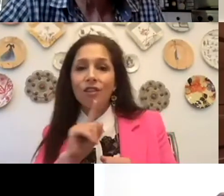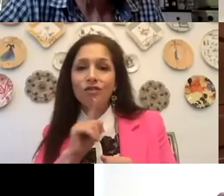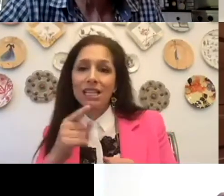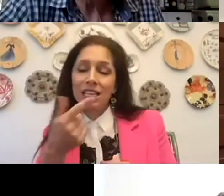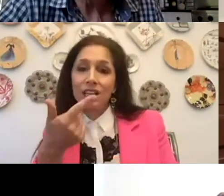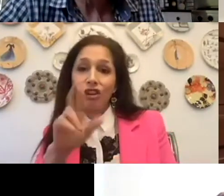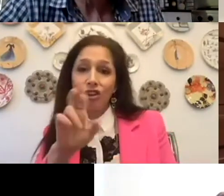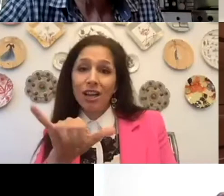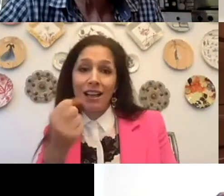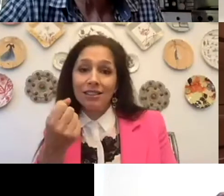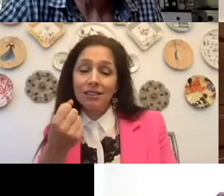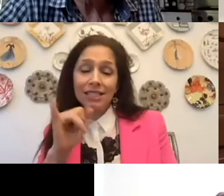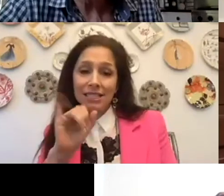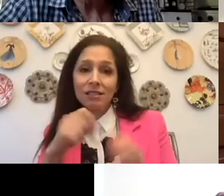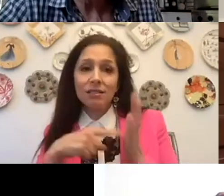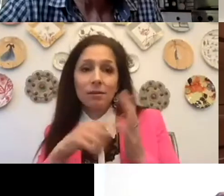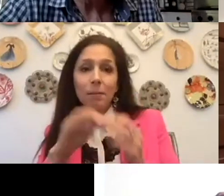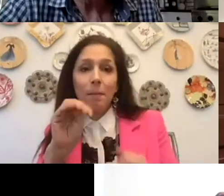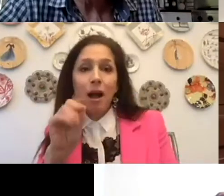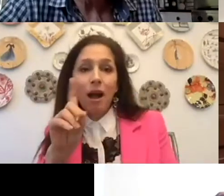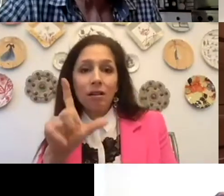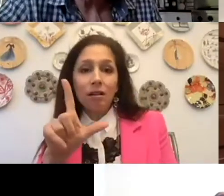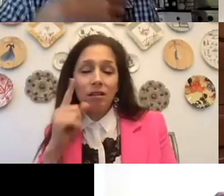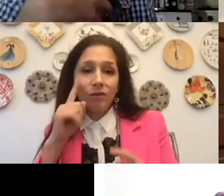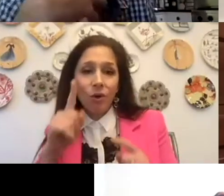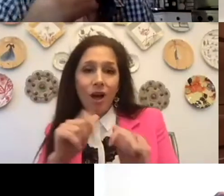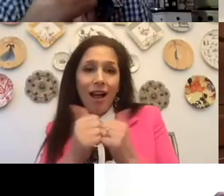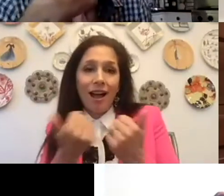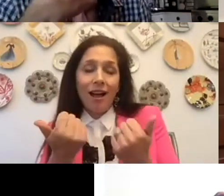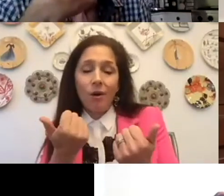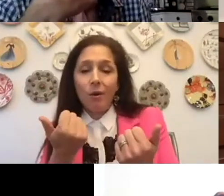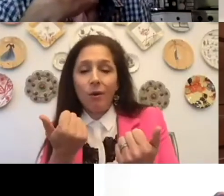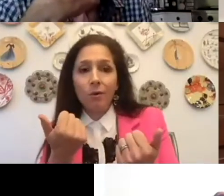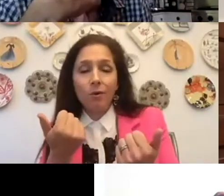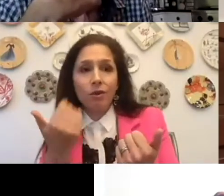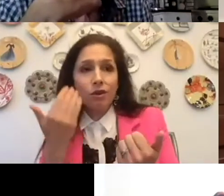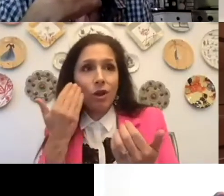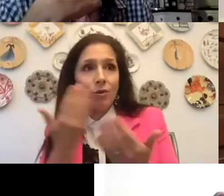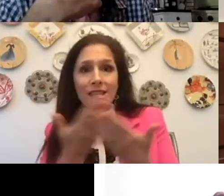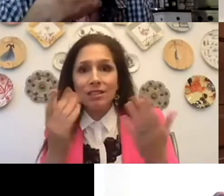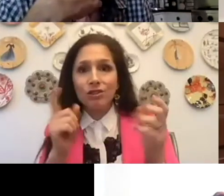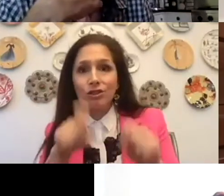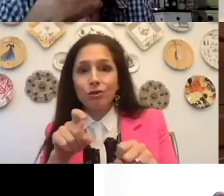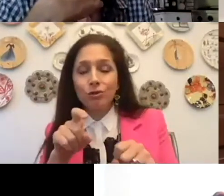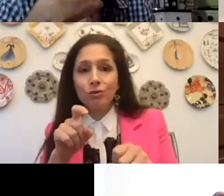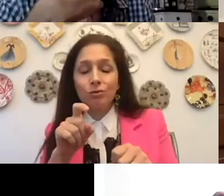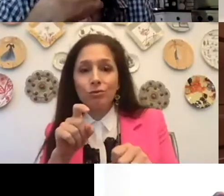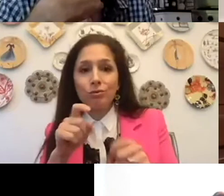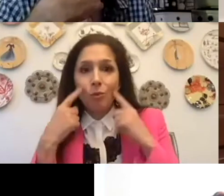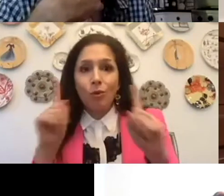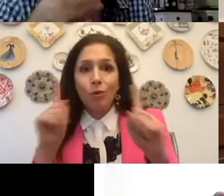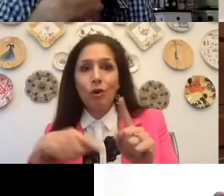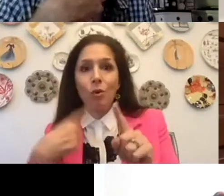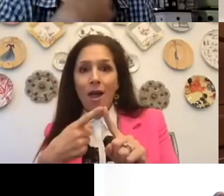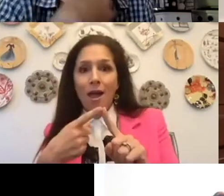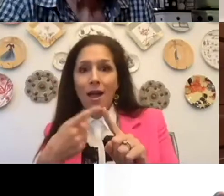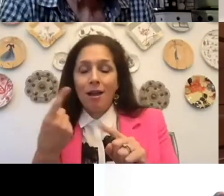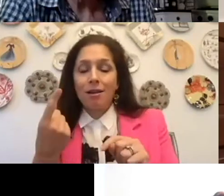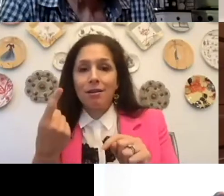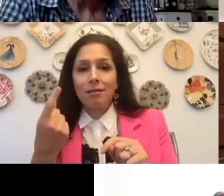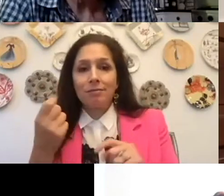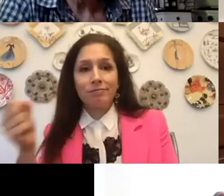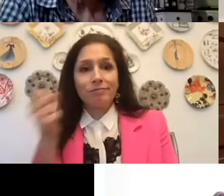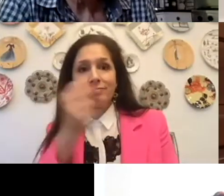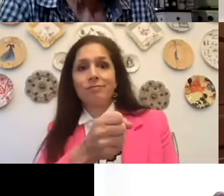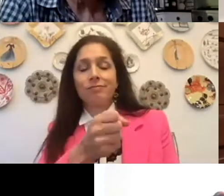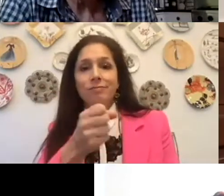If I just could add to what Elisabeth mentioned, working on Grey's was such a model for, you know, how things could work